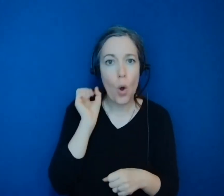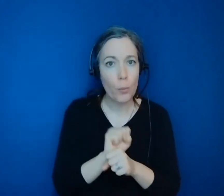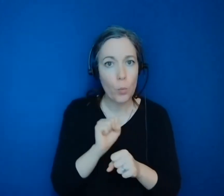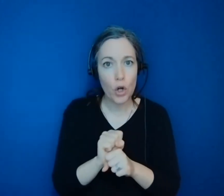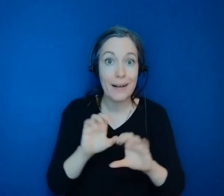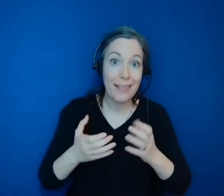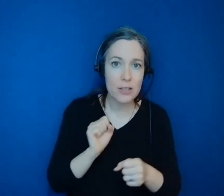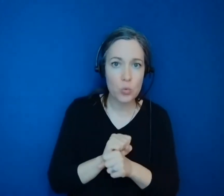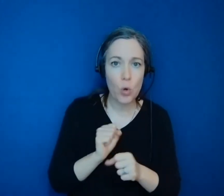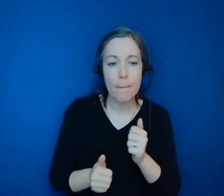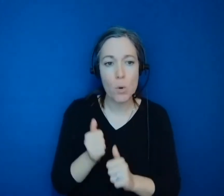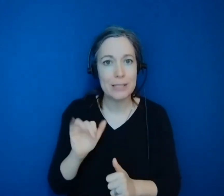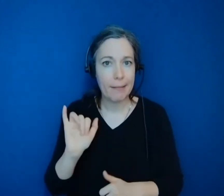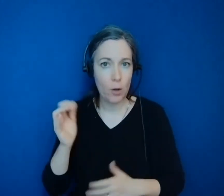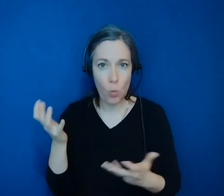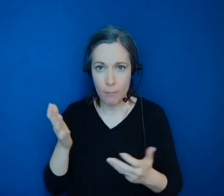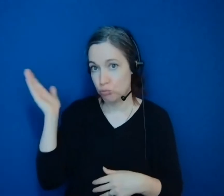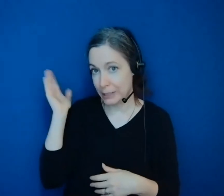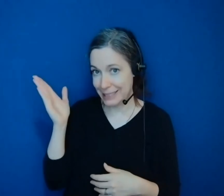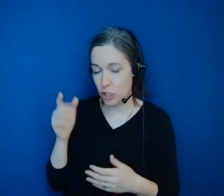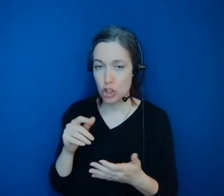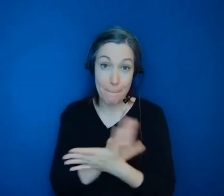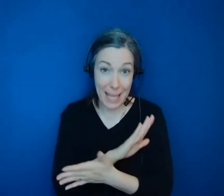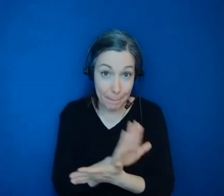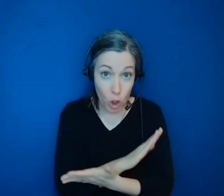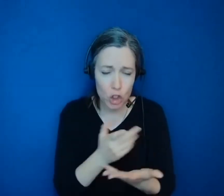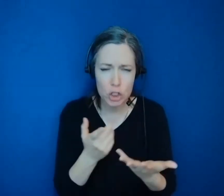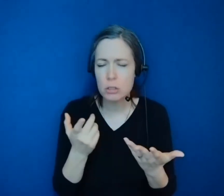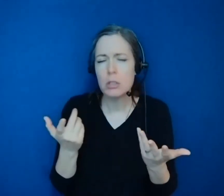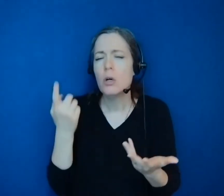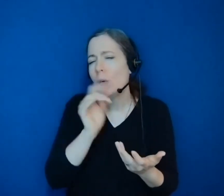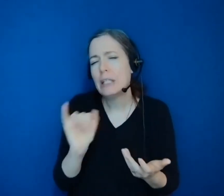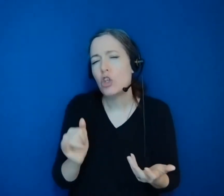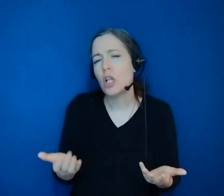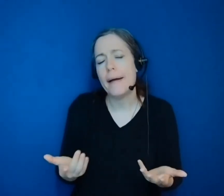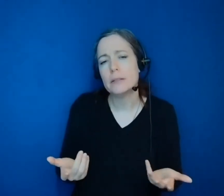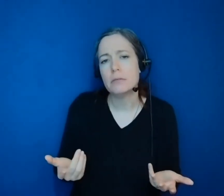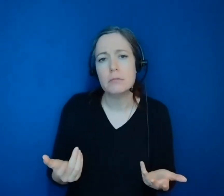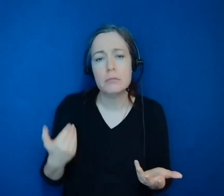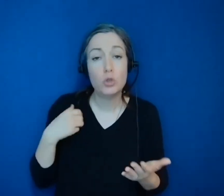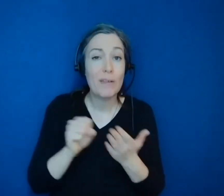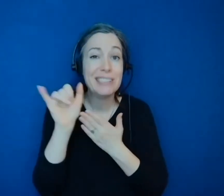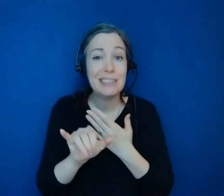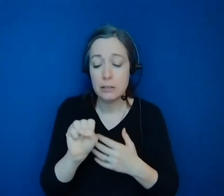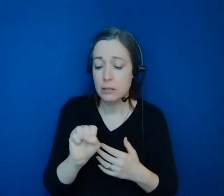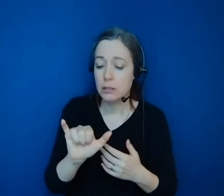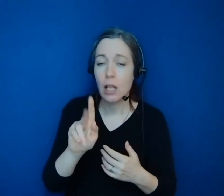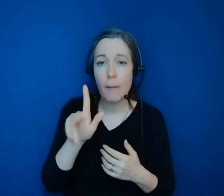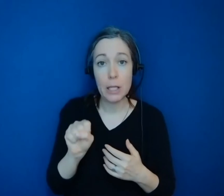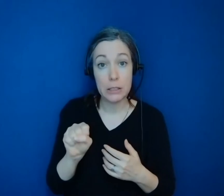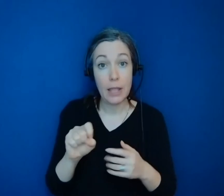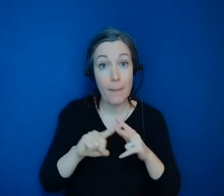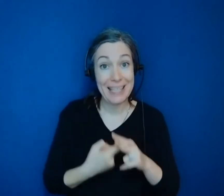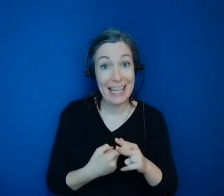class work mostly presentations or papers or kind of what does your work look like. Do they give you a syllabus at the beginning of the semester and then you